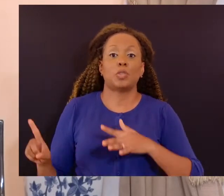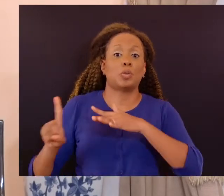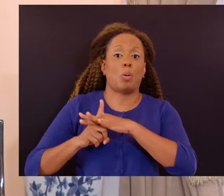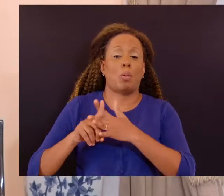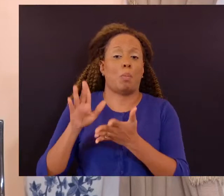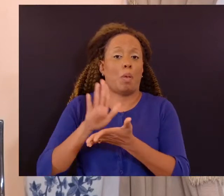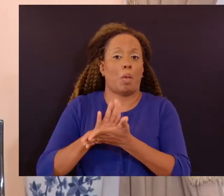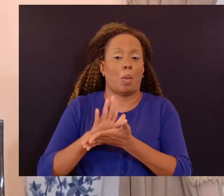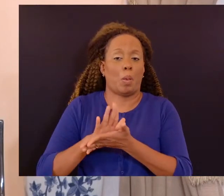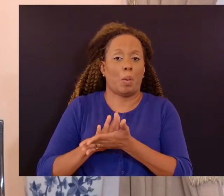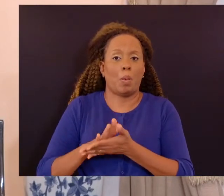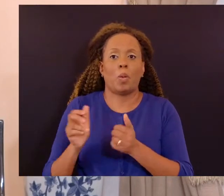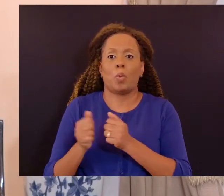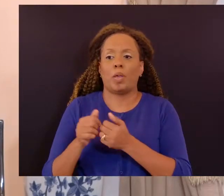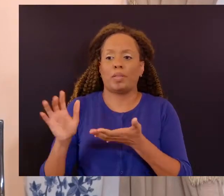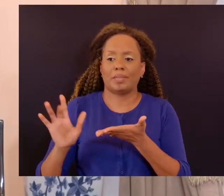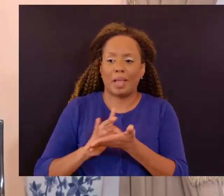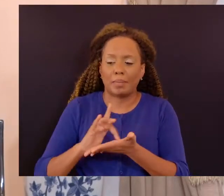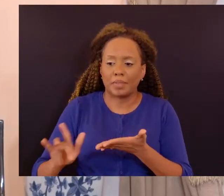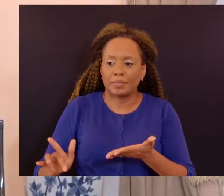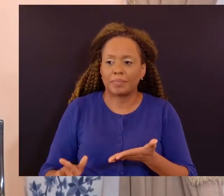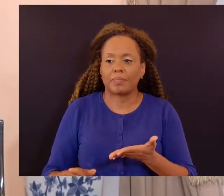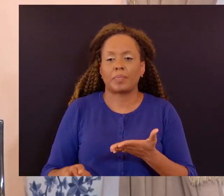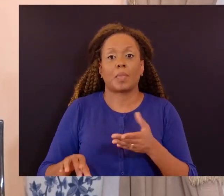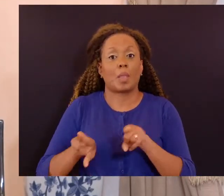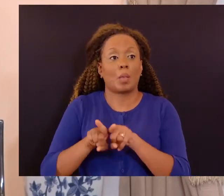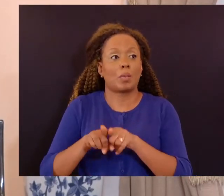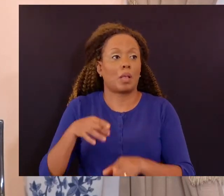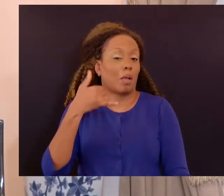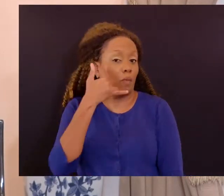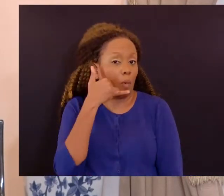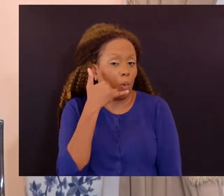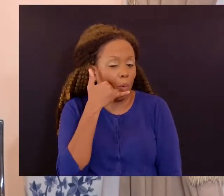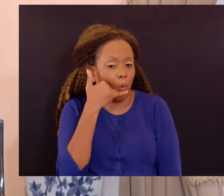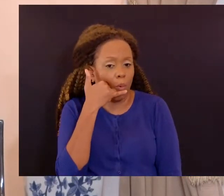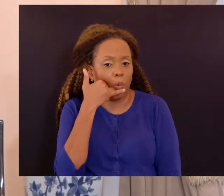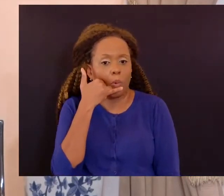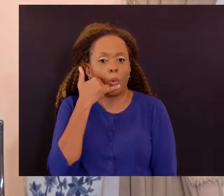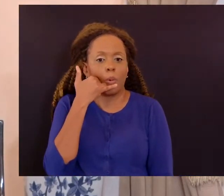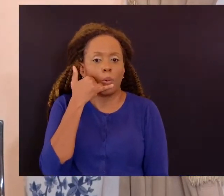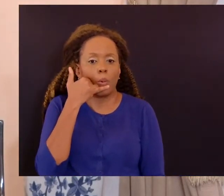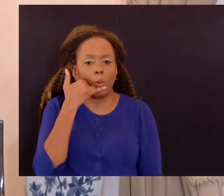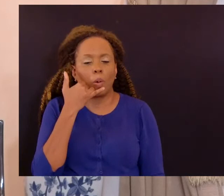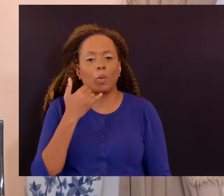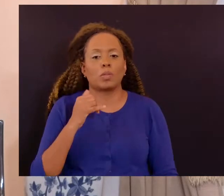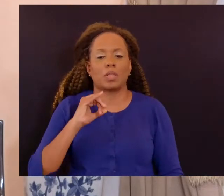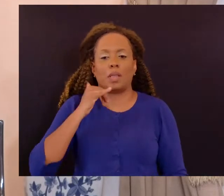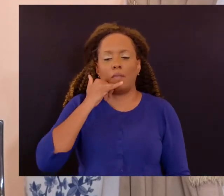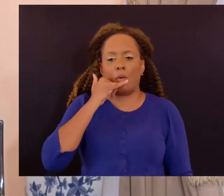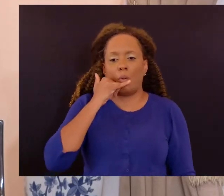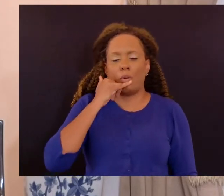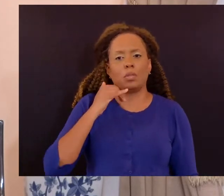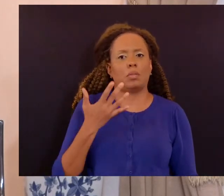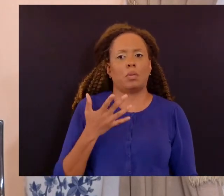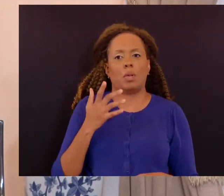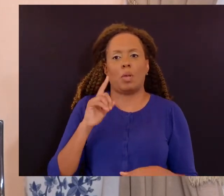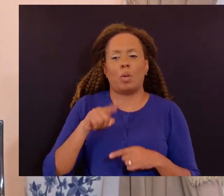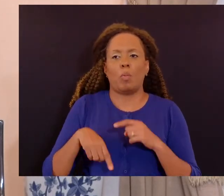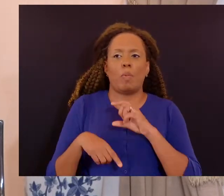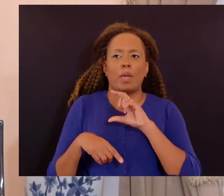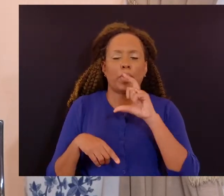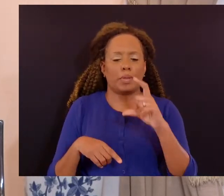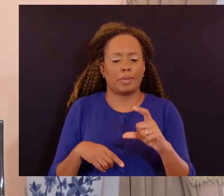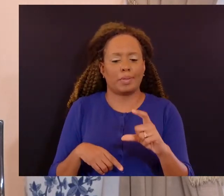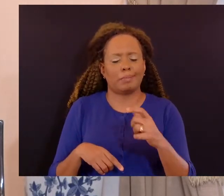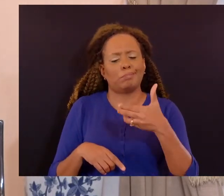and their phones in particular, and they're logging on to the Wi-Fi at the school. And when we check the